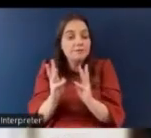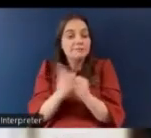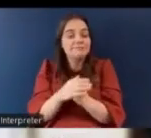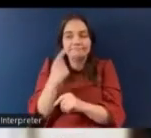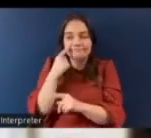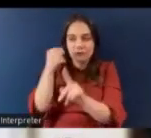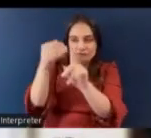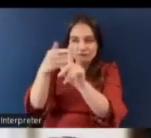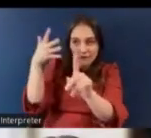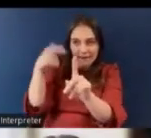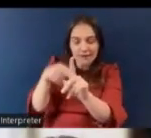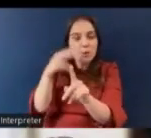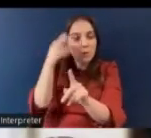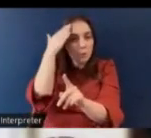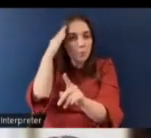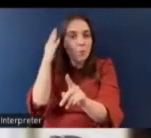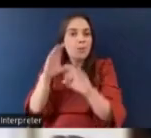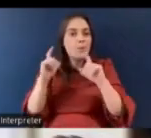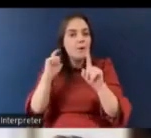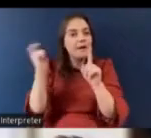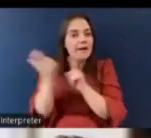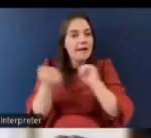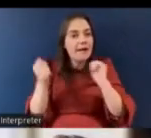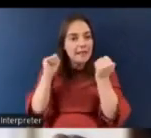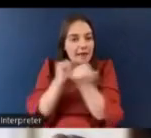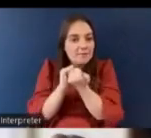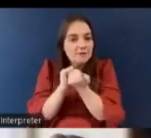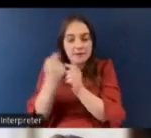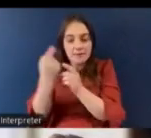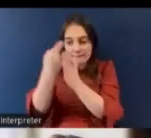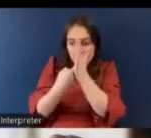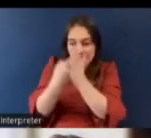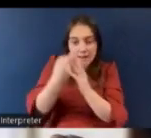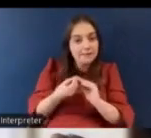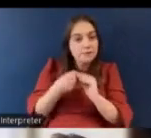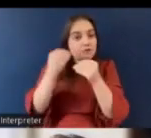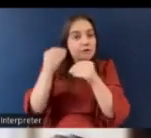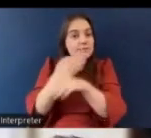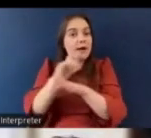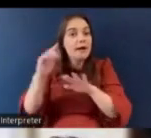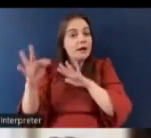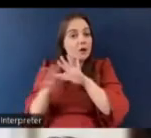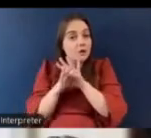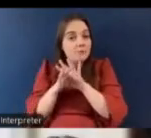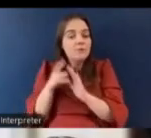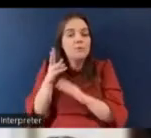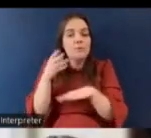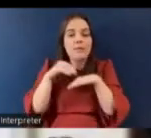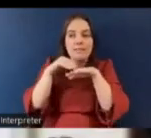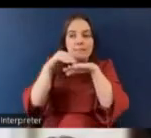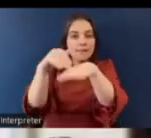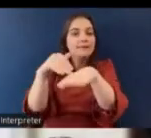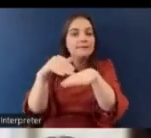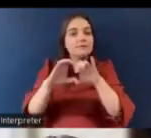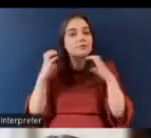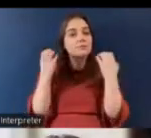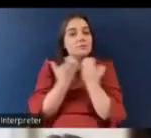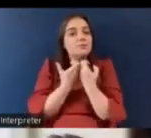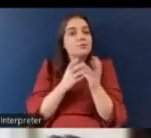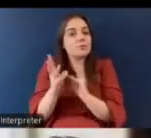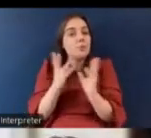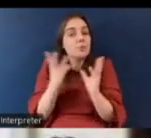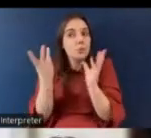that climate change and the policy created by our government would impact communities that they're working with who might be